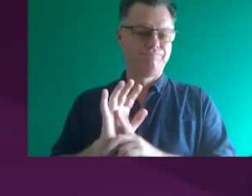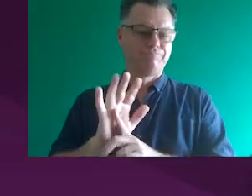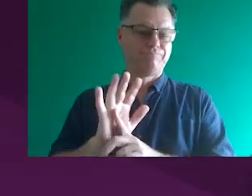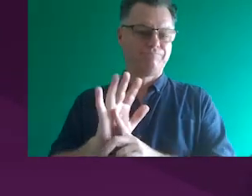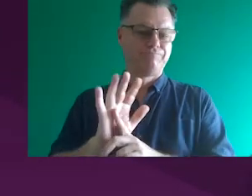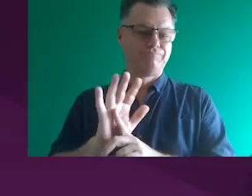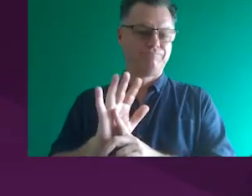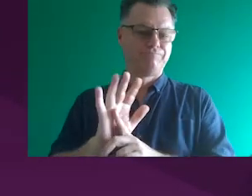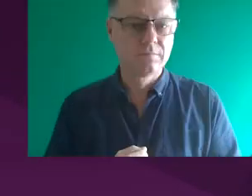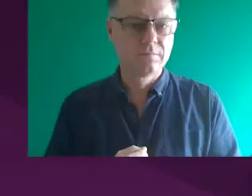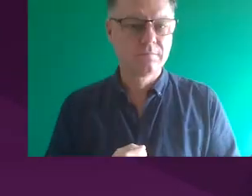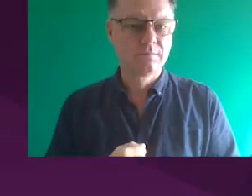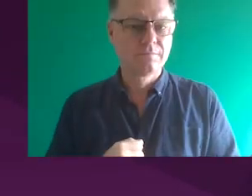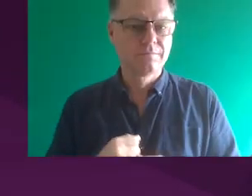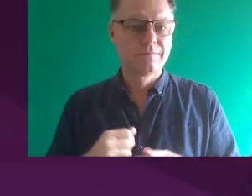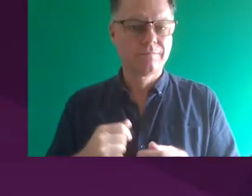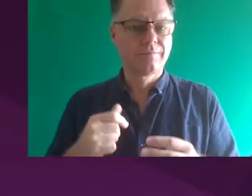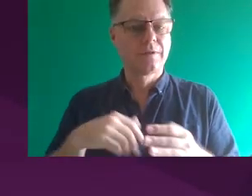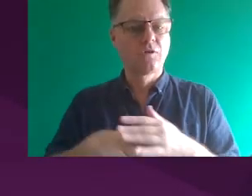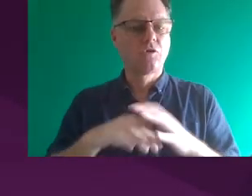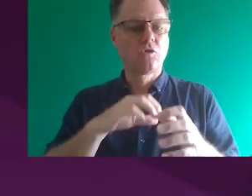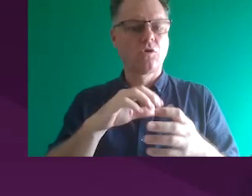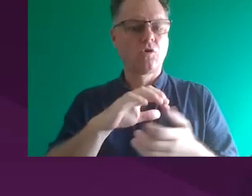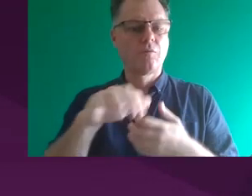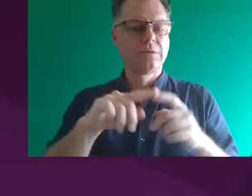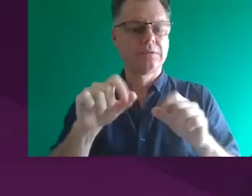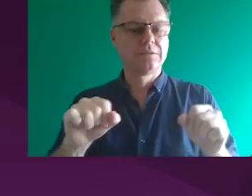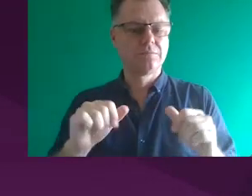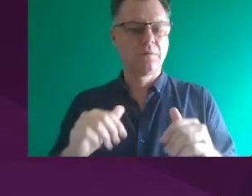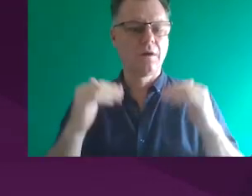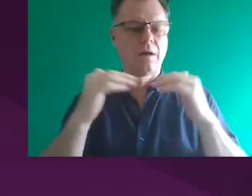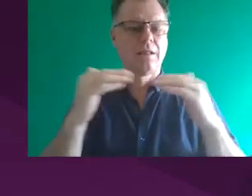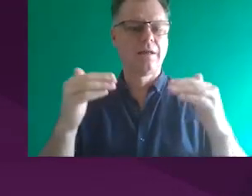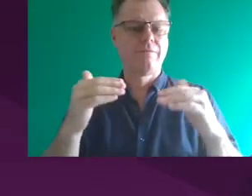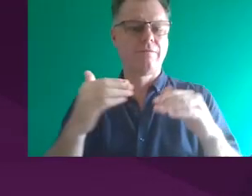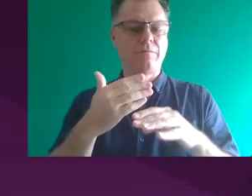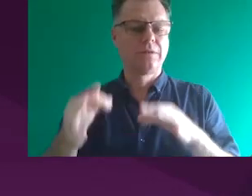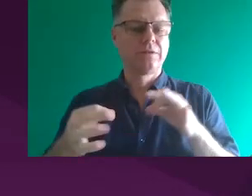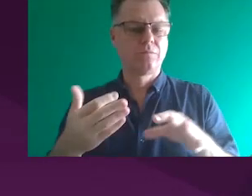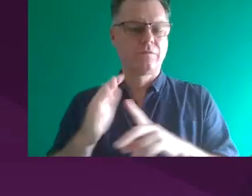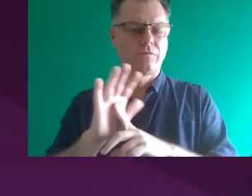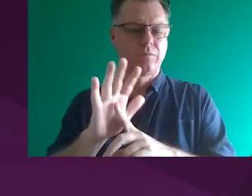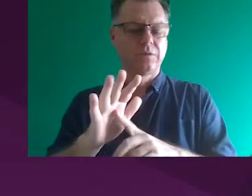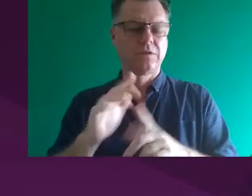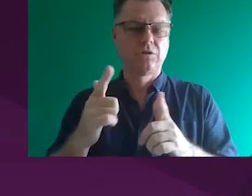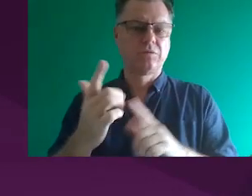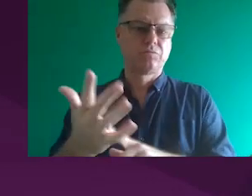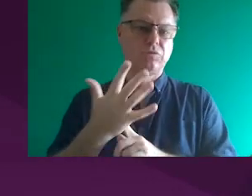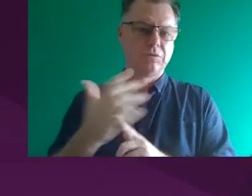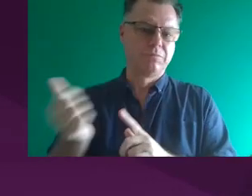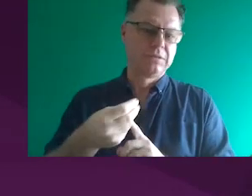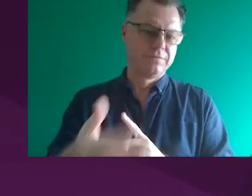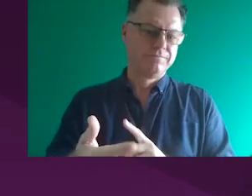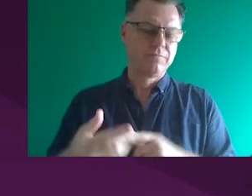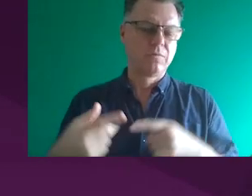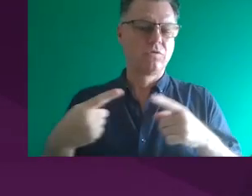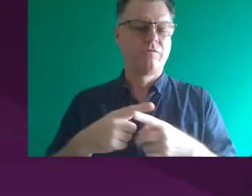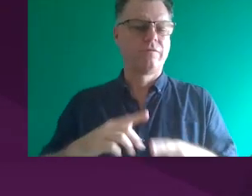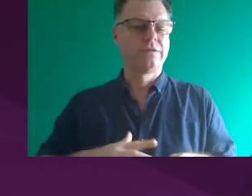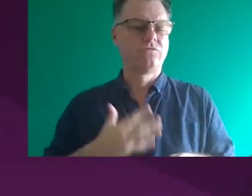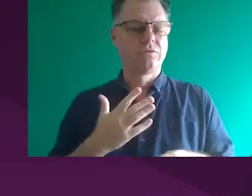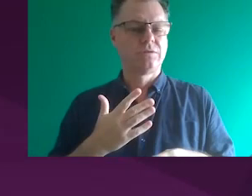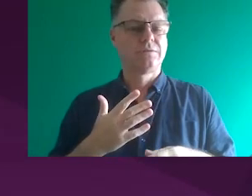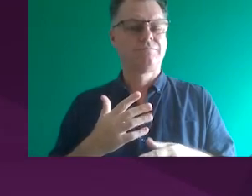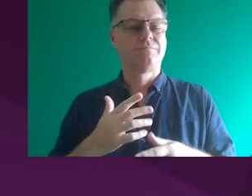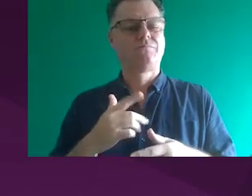sector. These are complex systems and processes and operating environments, high-level political performance and economic pressures